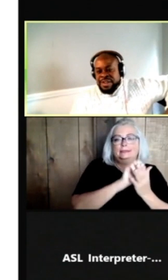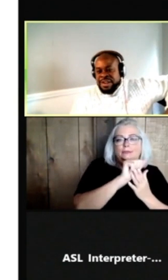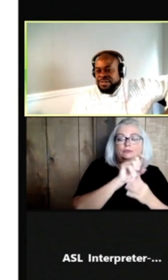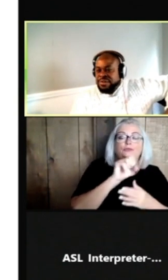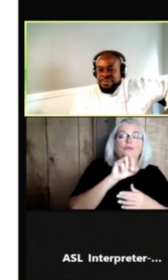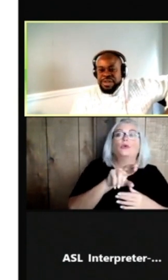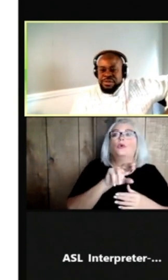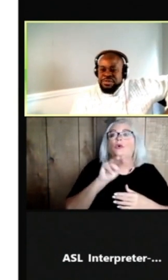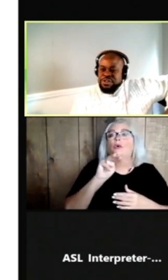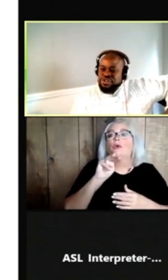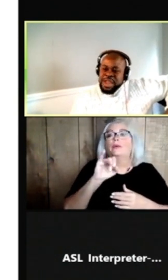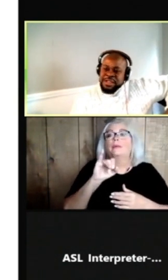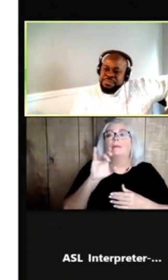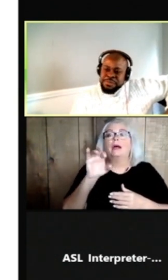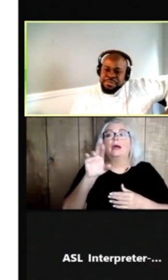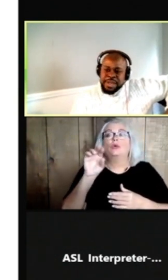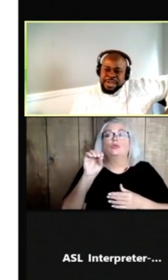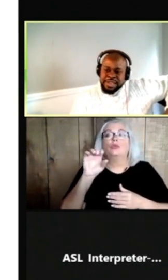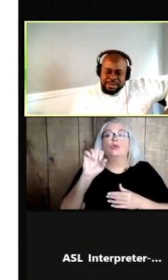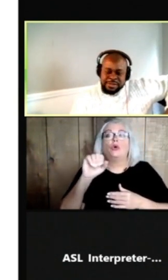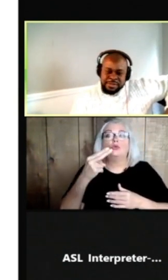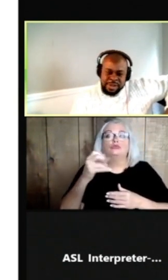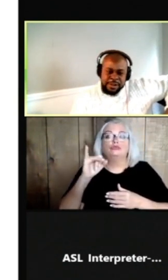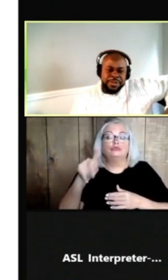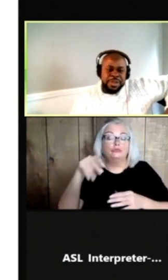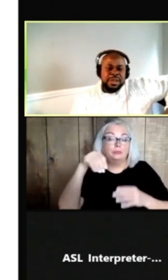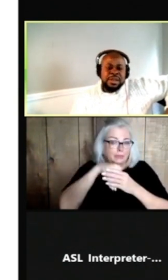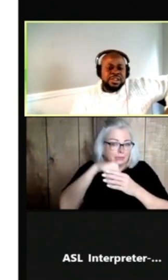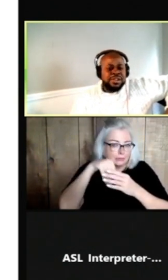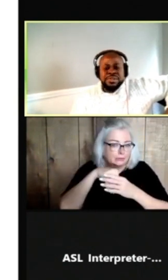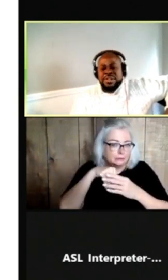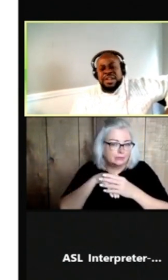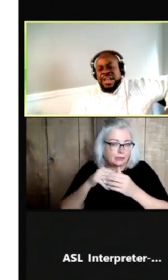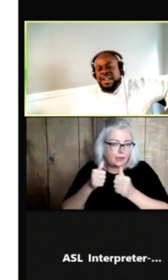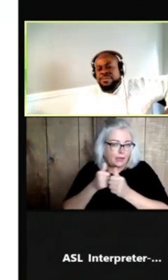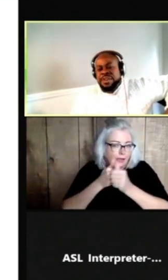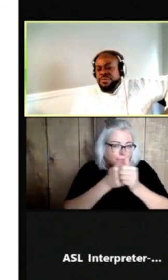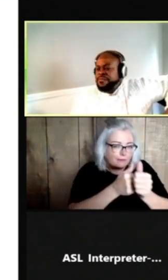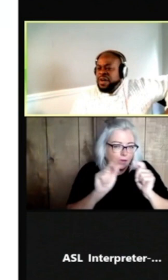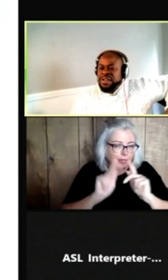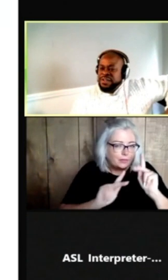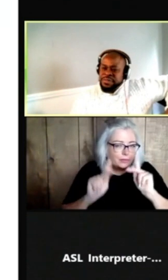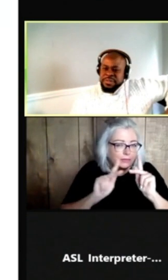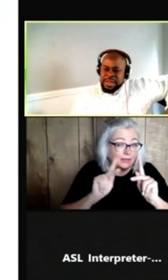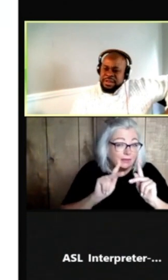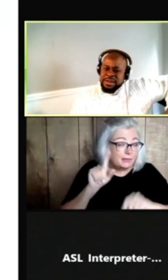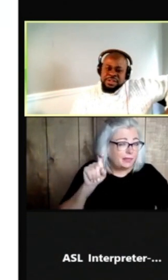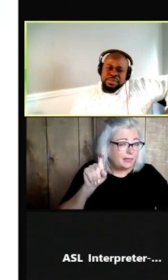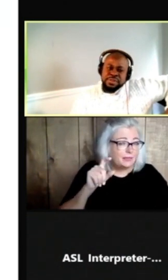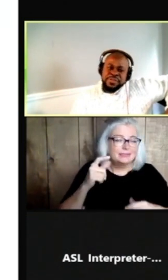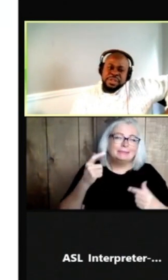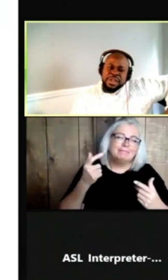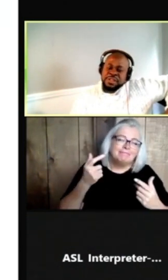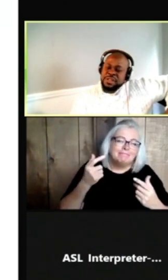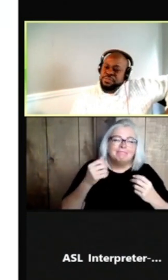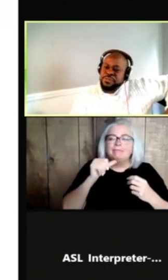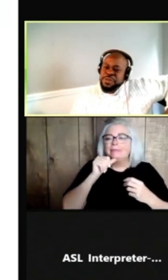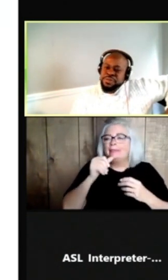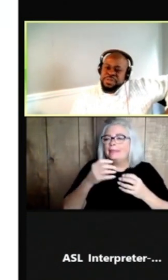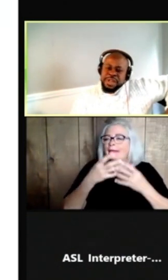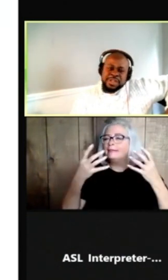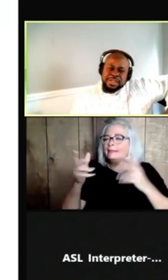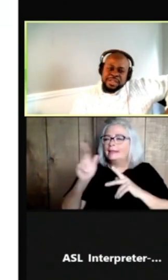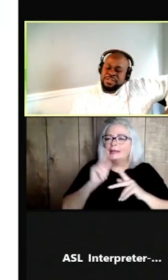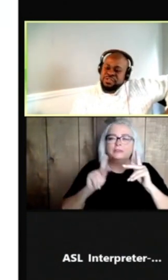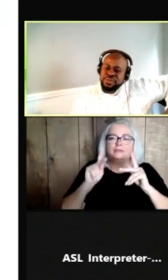the vaccine that's going to be used to track the people that get it. Now, you don't see a lot of people falling for that. In other words, if you look at the number